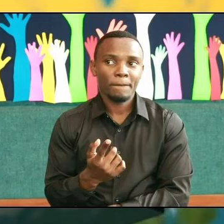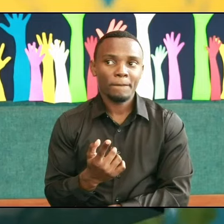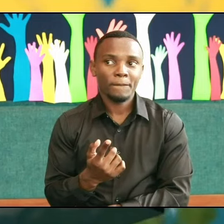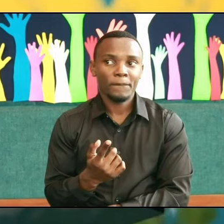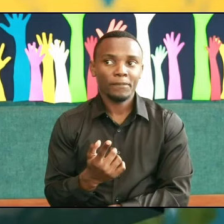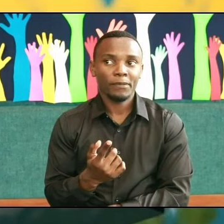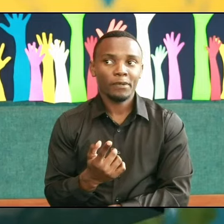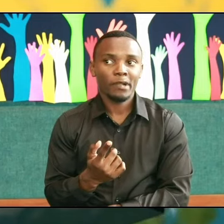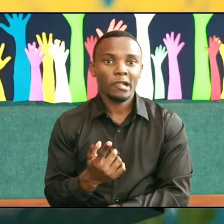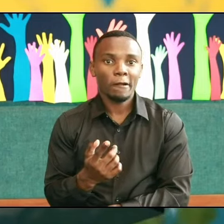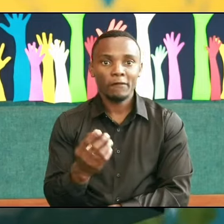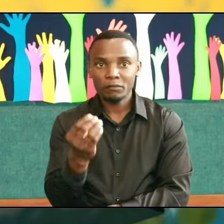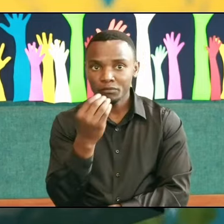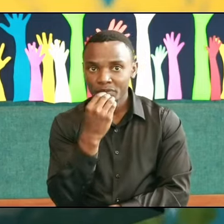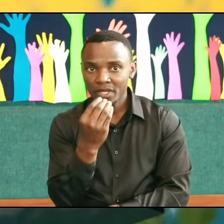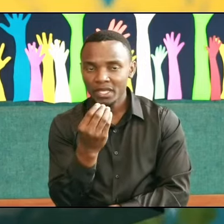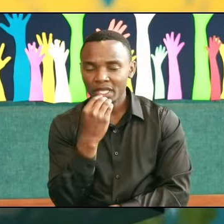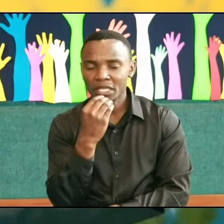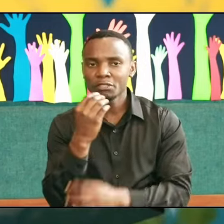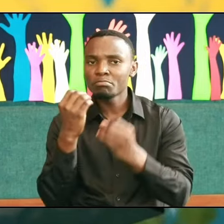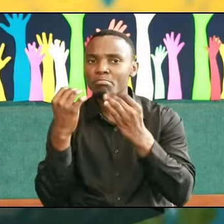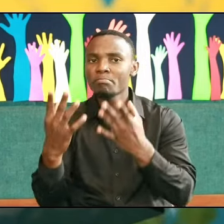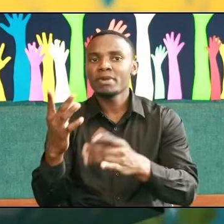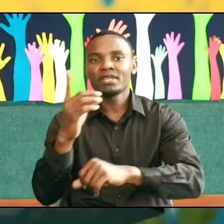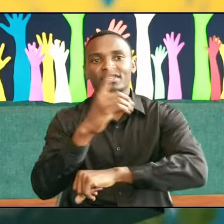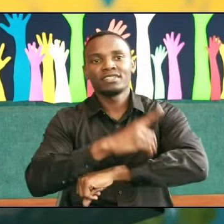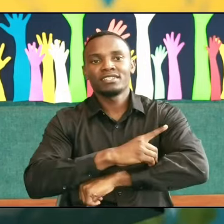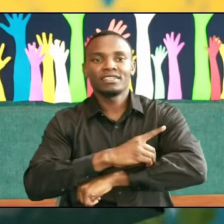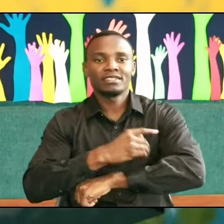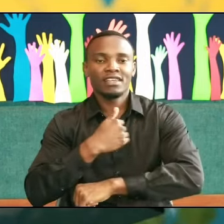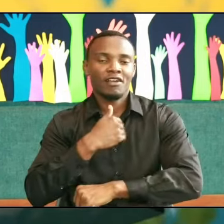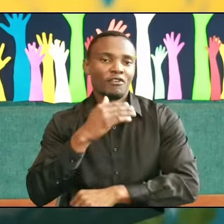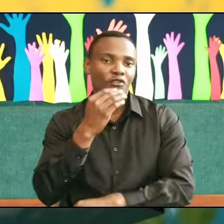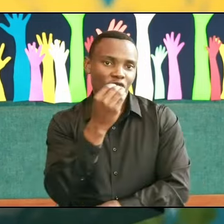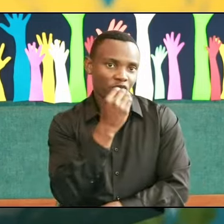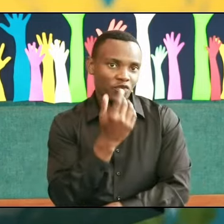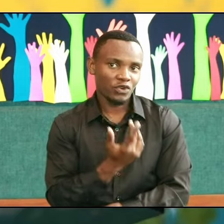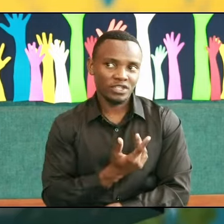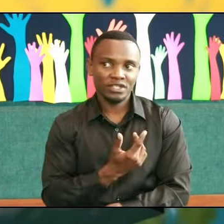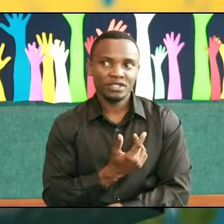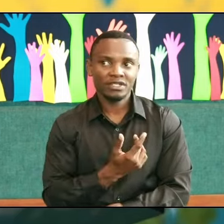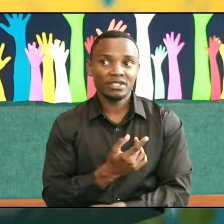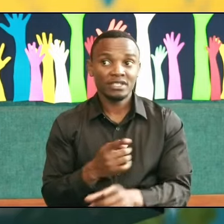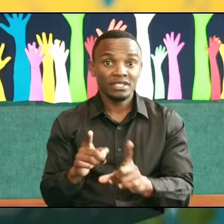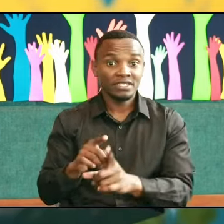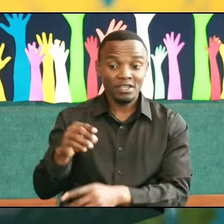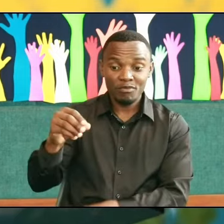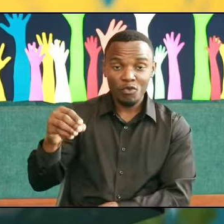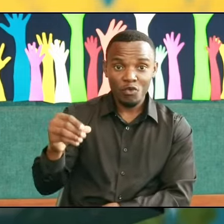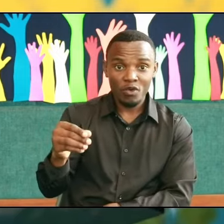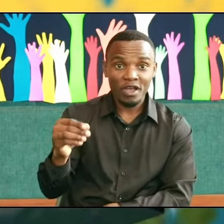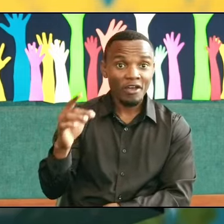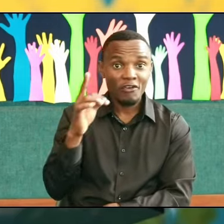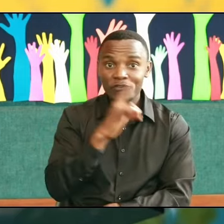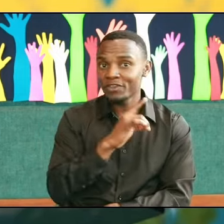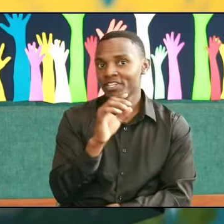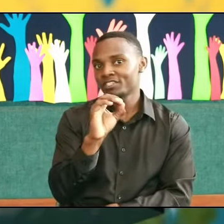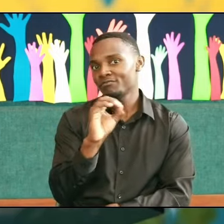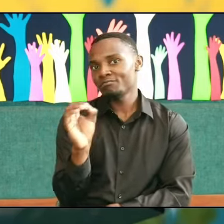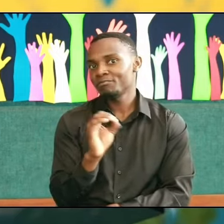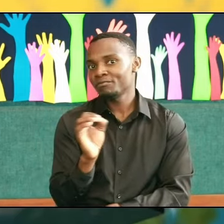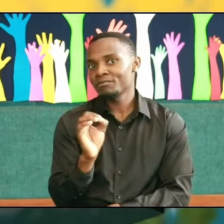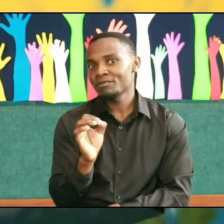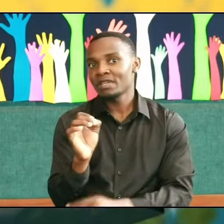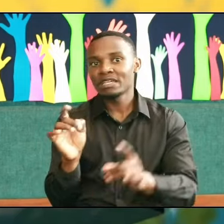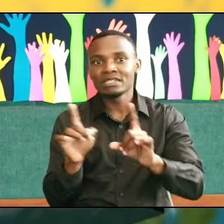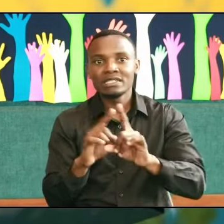And she and her household ate for many days. The bin of flour was not used up, nor did